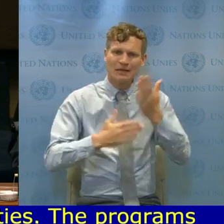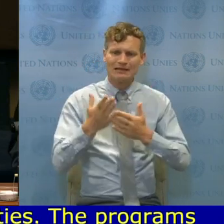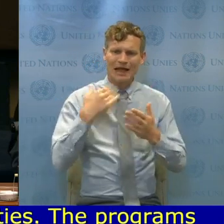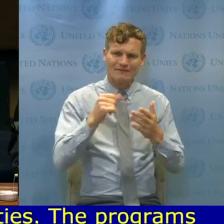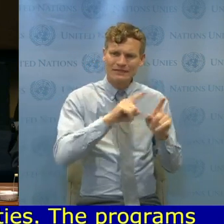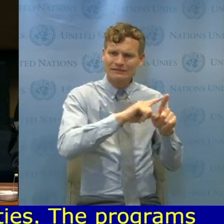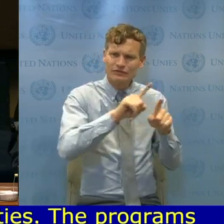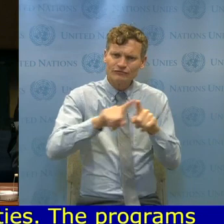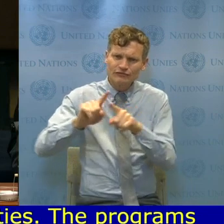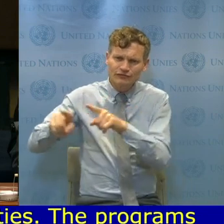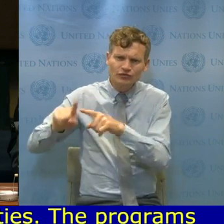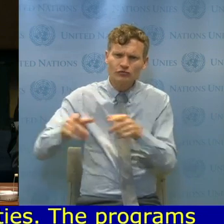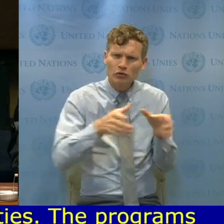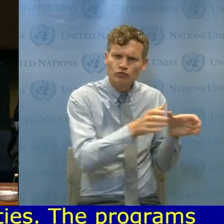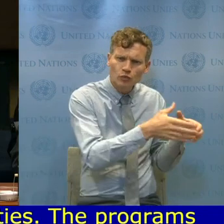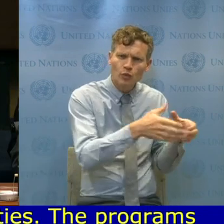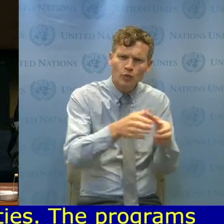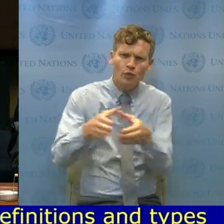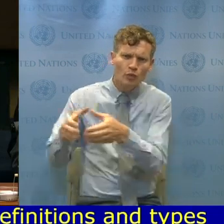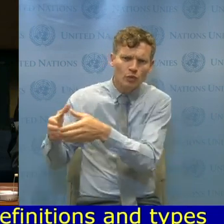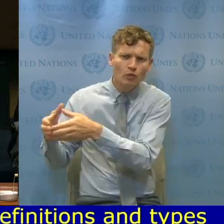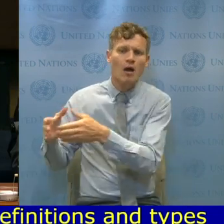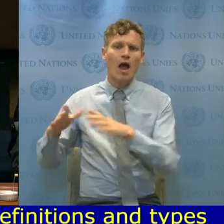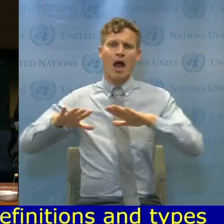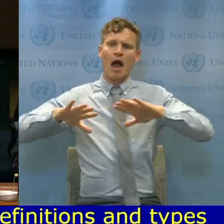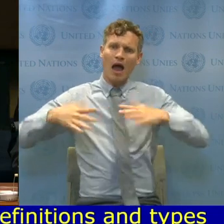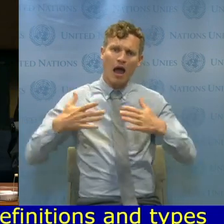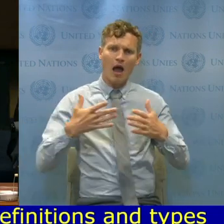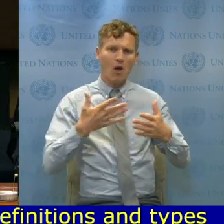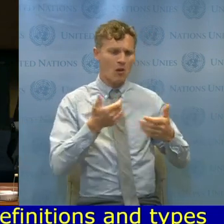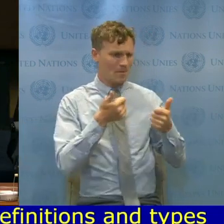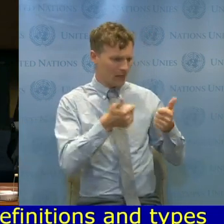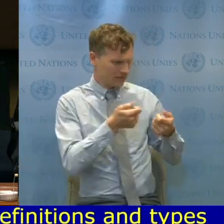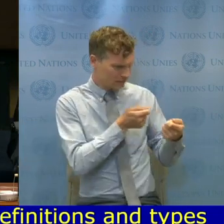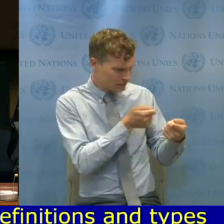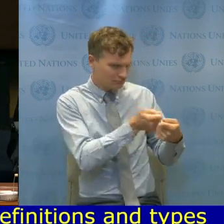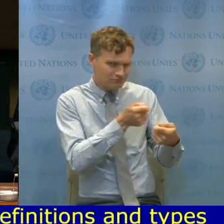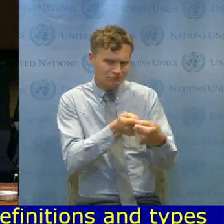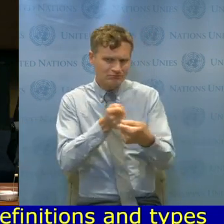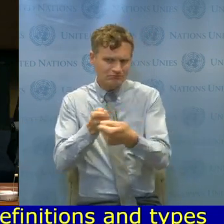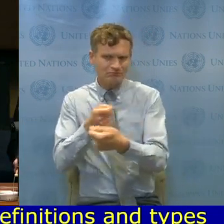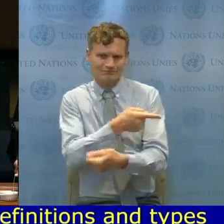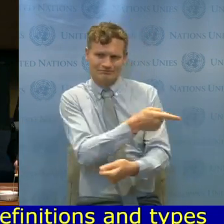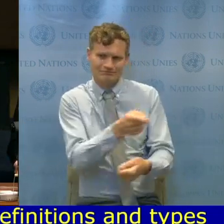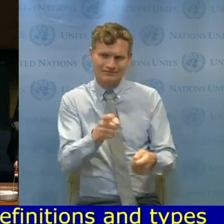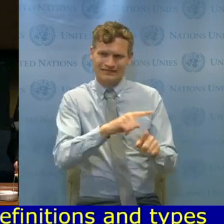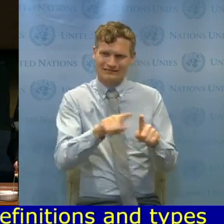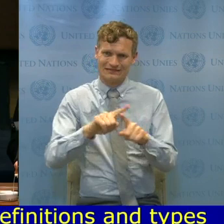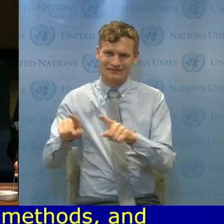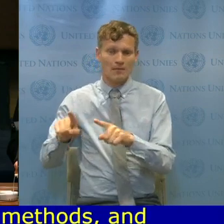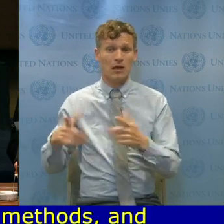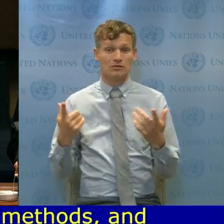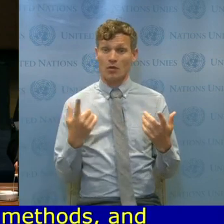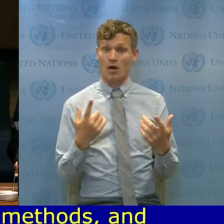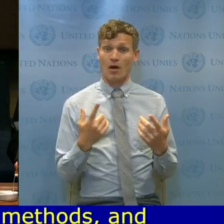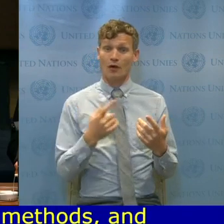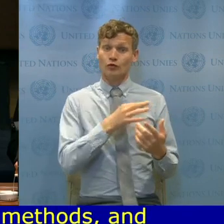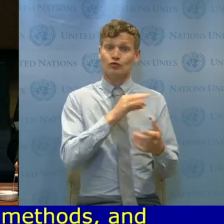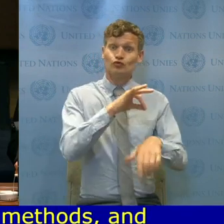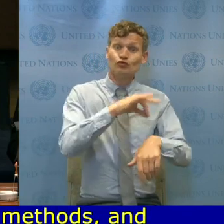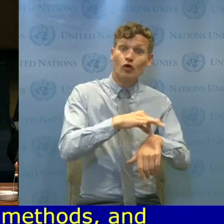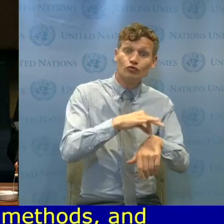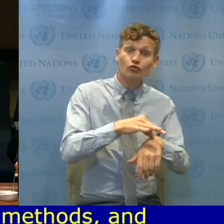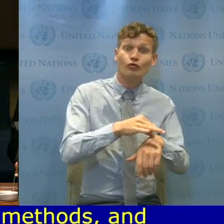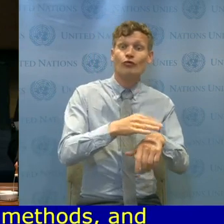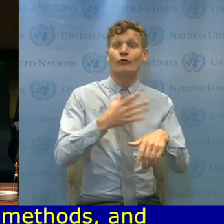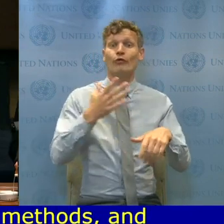follow when providing treatment. However, it is not only healthcare personnel who must gain an understanding